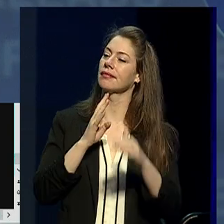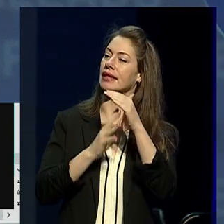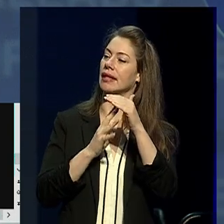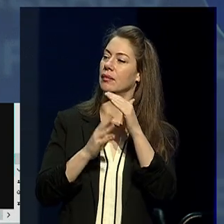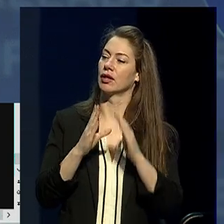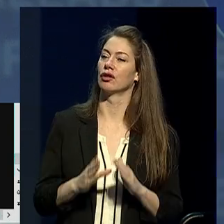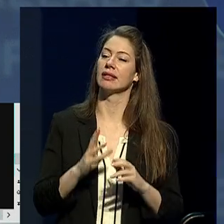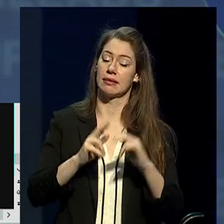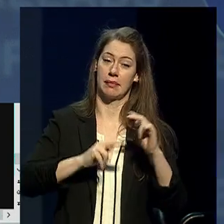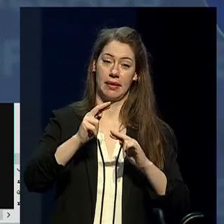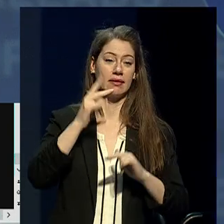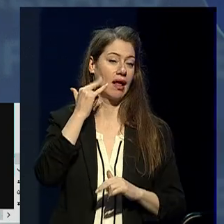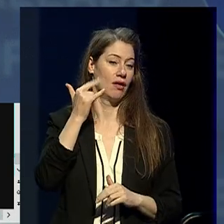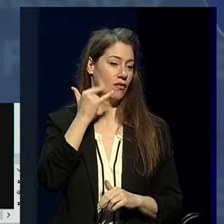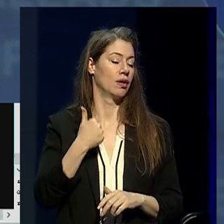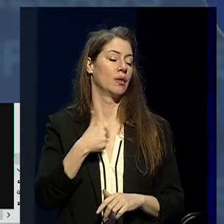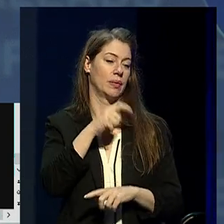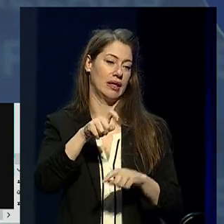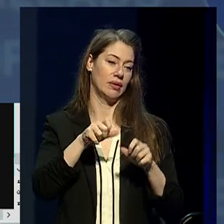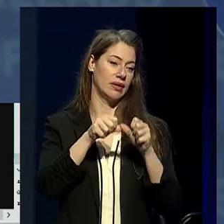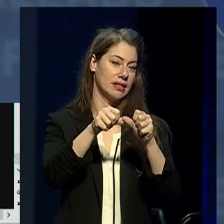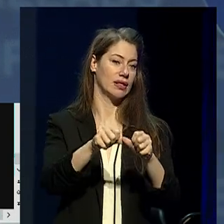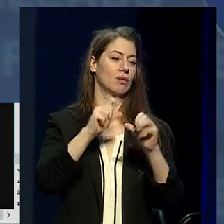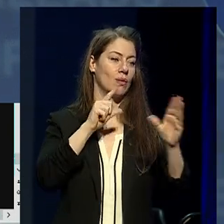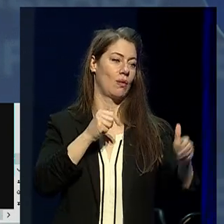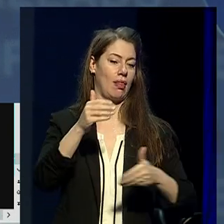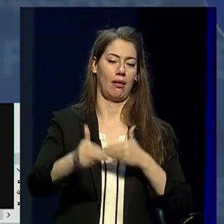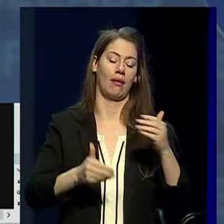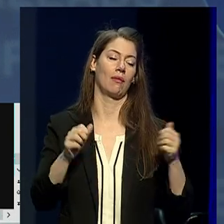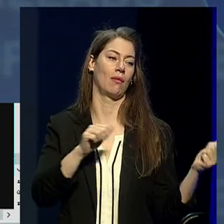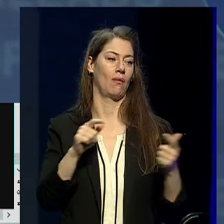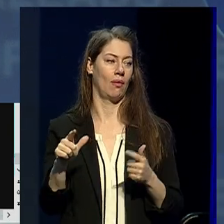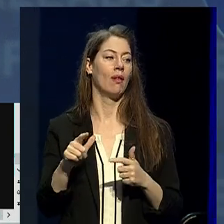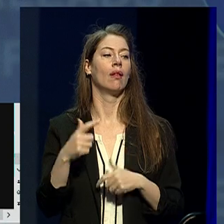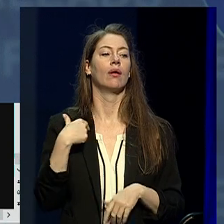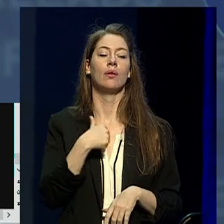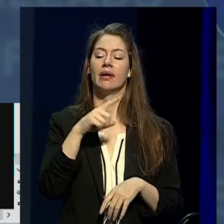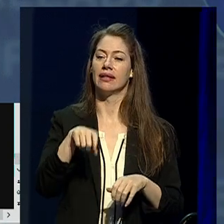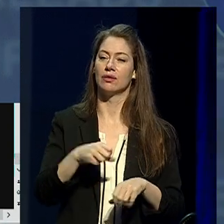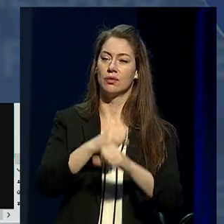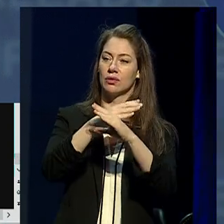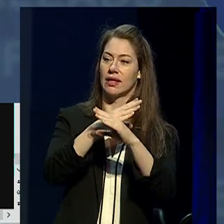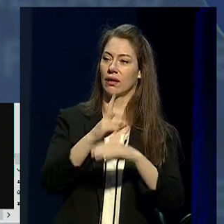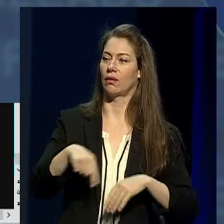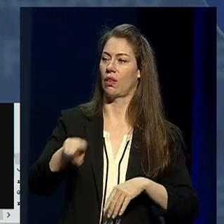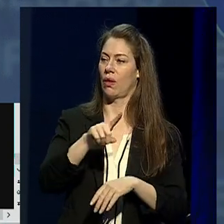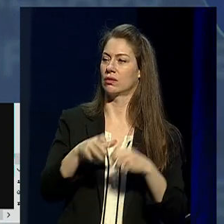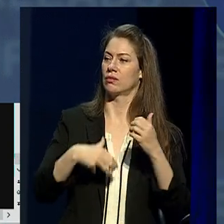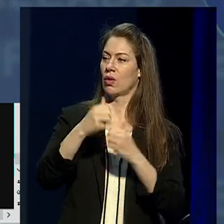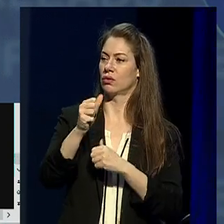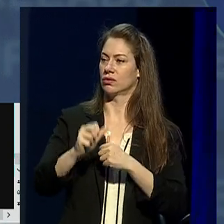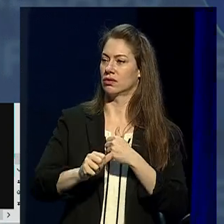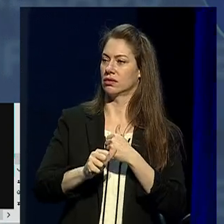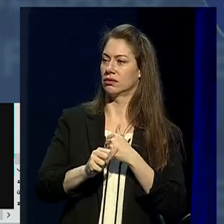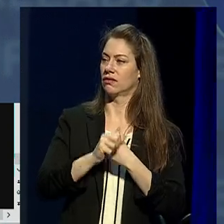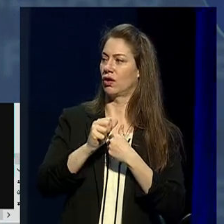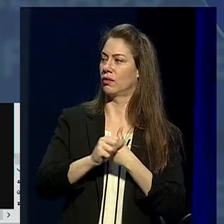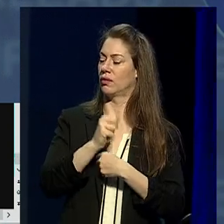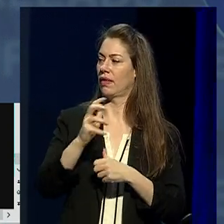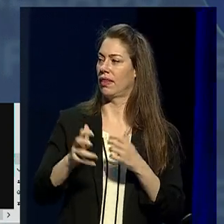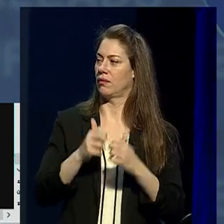Immigrants built California, and we need to continue to welcome one and all. We need to protect those most vulnerable amongst